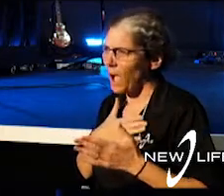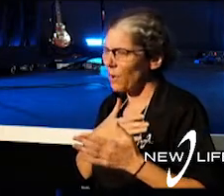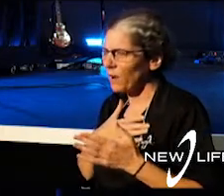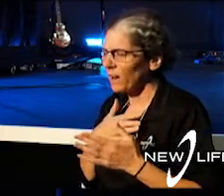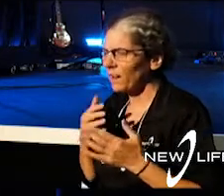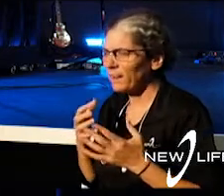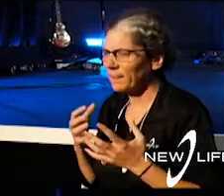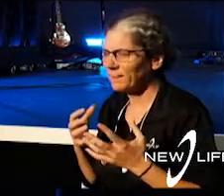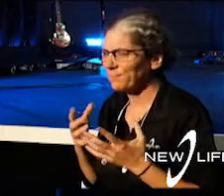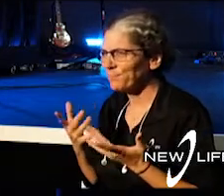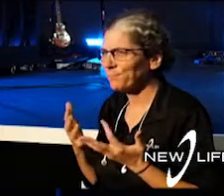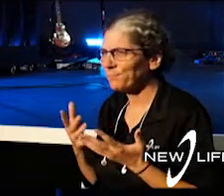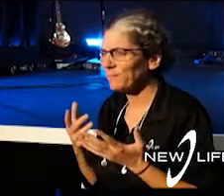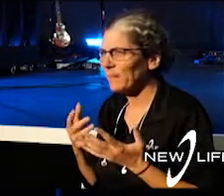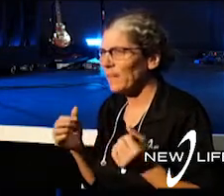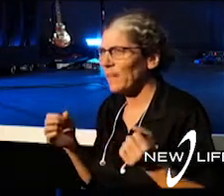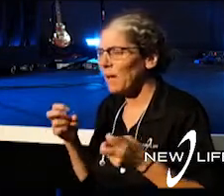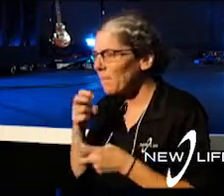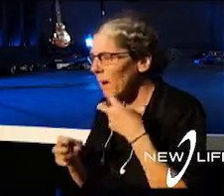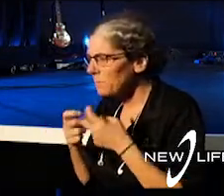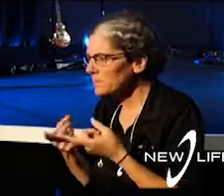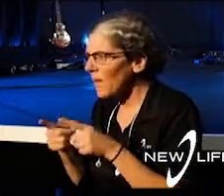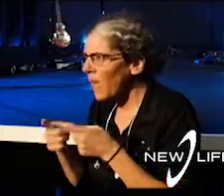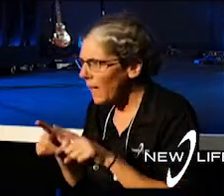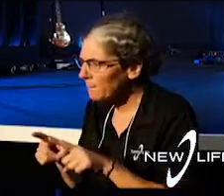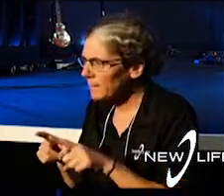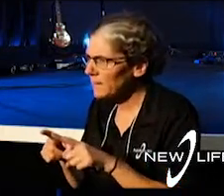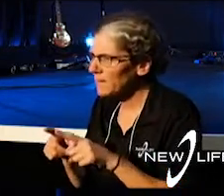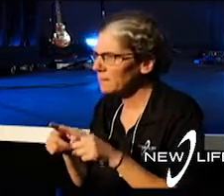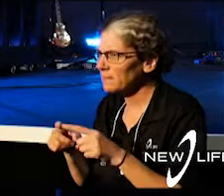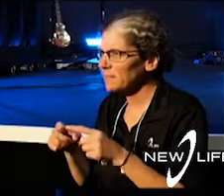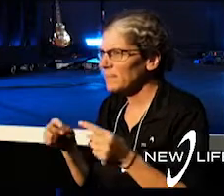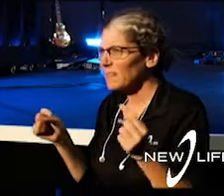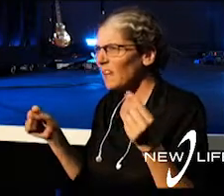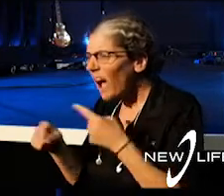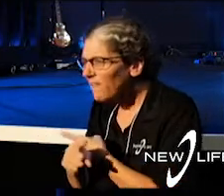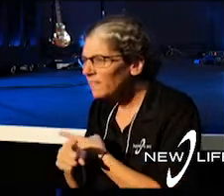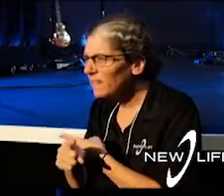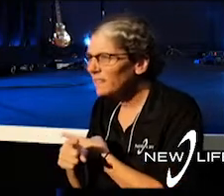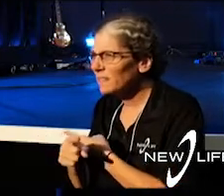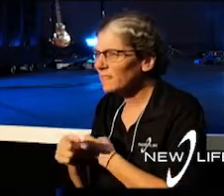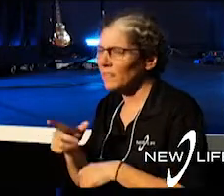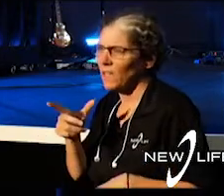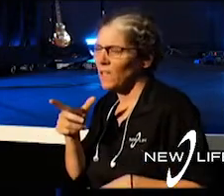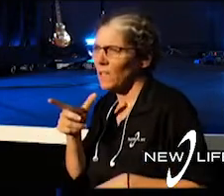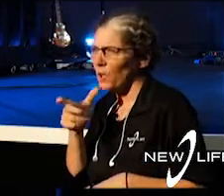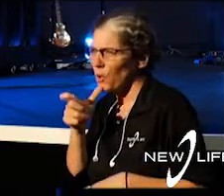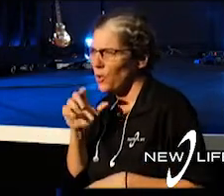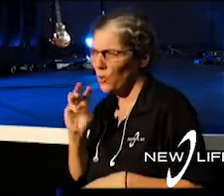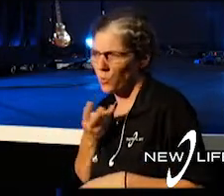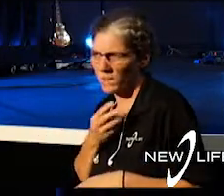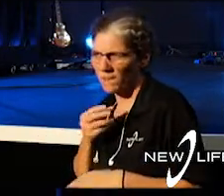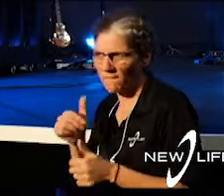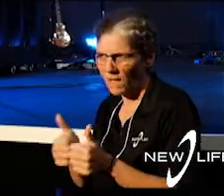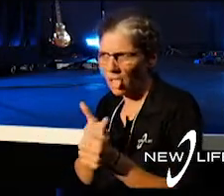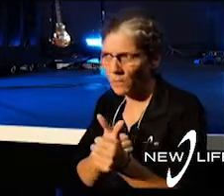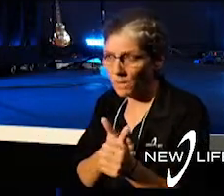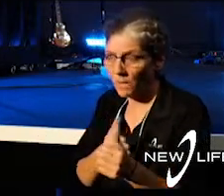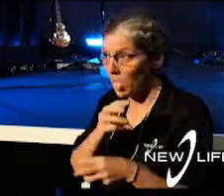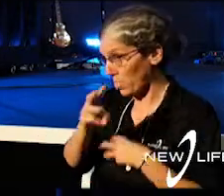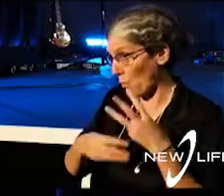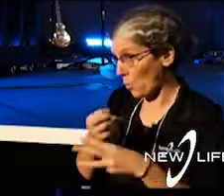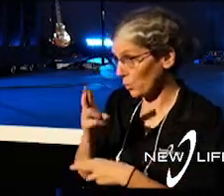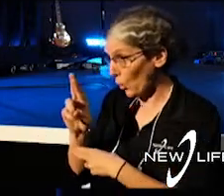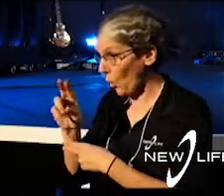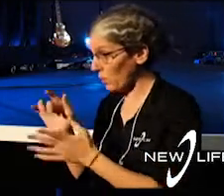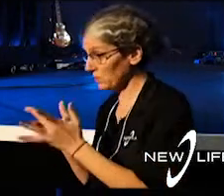the quarrels that we get in, they reveal whether we're trying to follow the world or trying to follow Jesus, whether we're trying to be